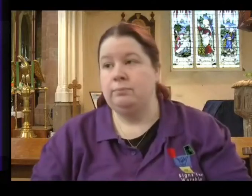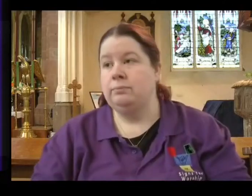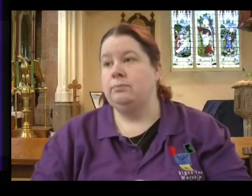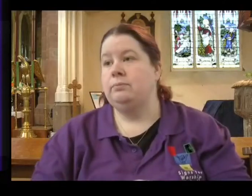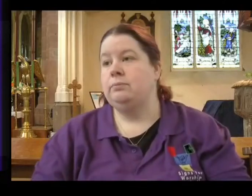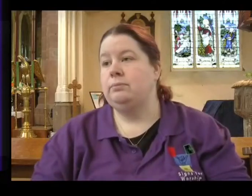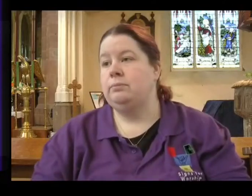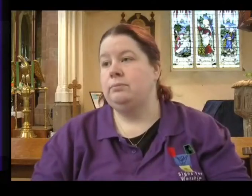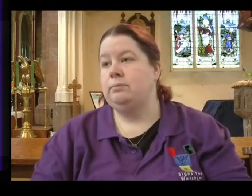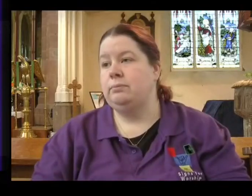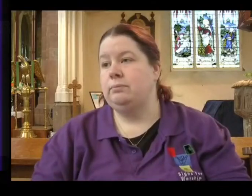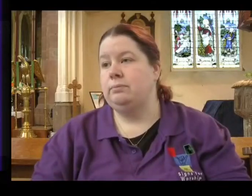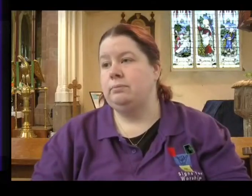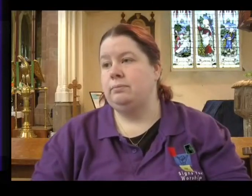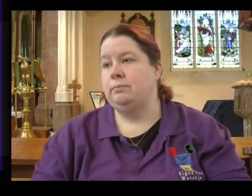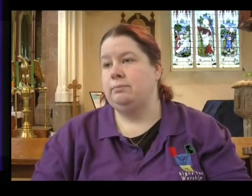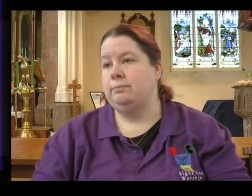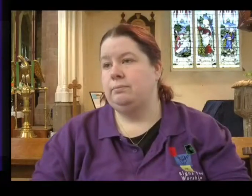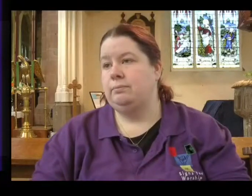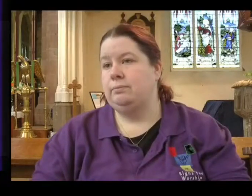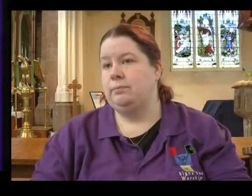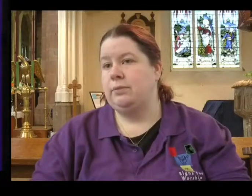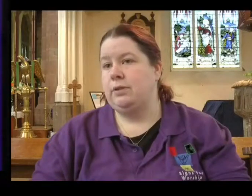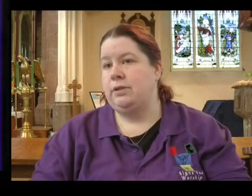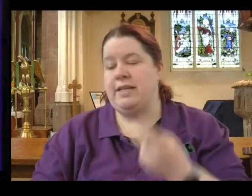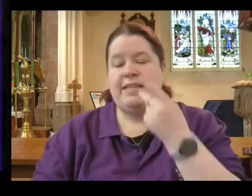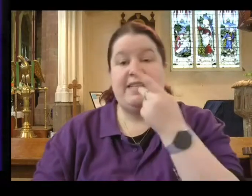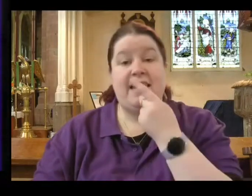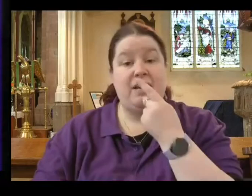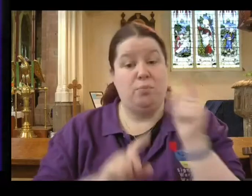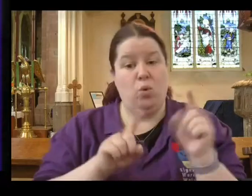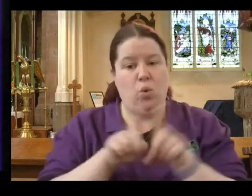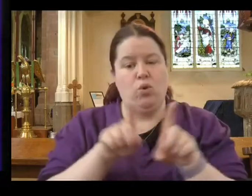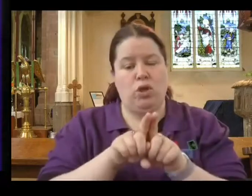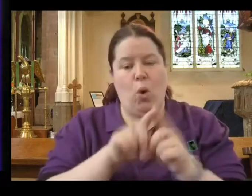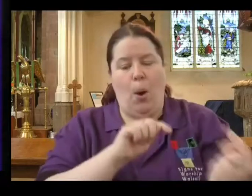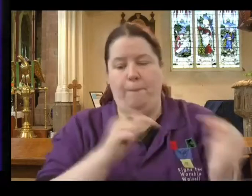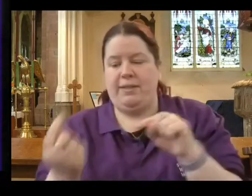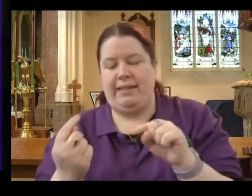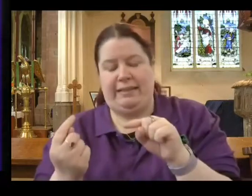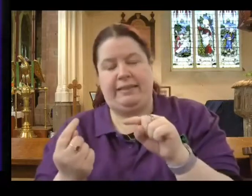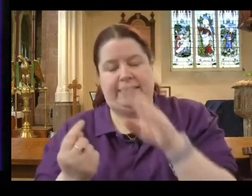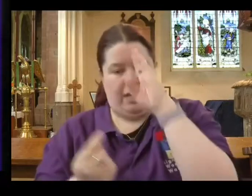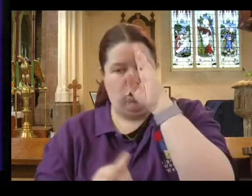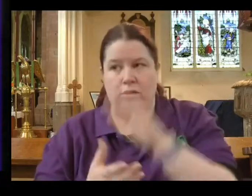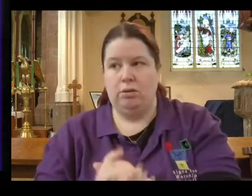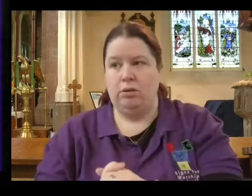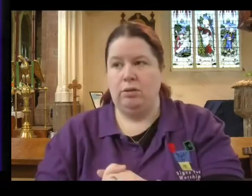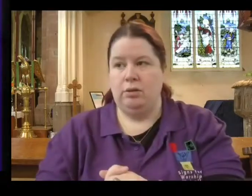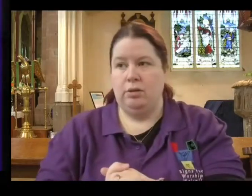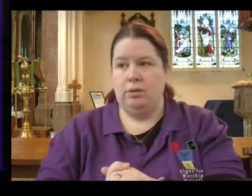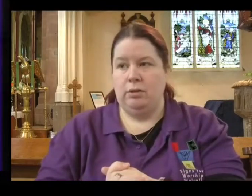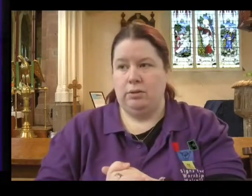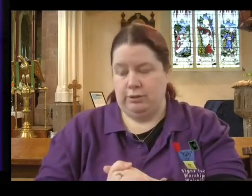But there's also a second and opposite danger that can cause a church to die as well. It becomes so far